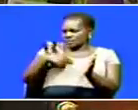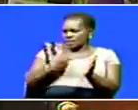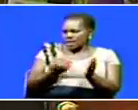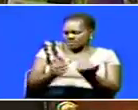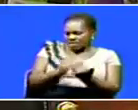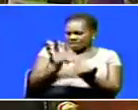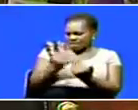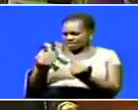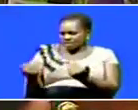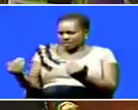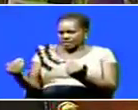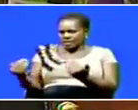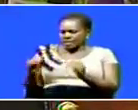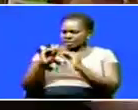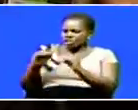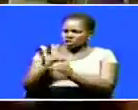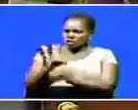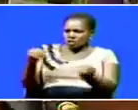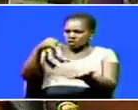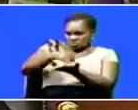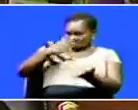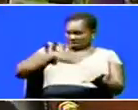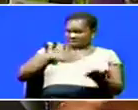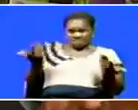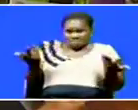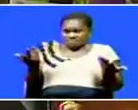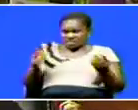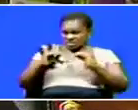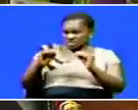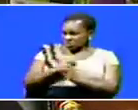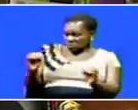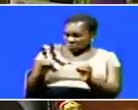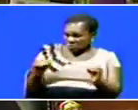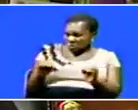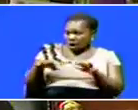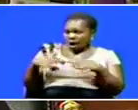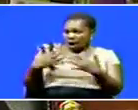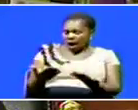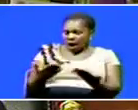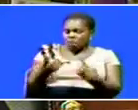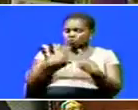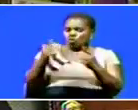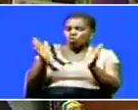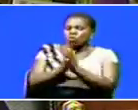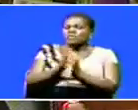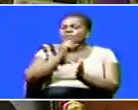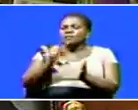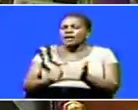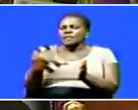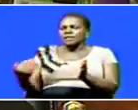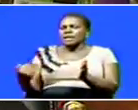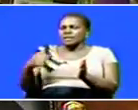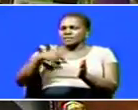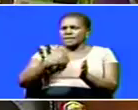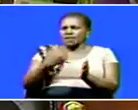tumelea watoto na hatuwafundishi, including mine, hatuwafundishi lugha ya mama. Kwangu